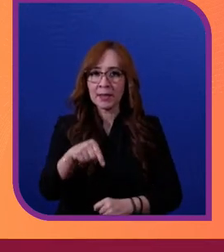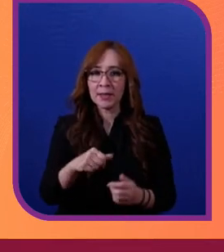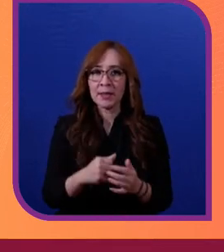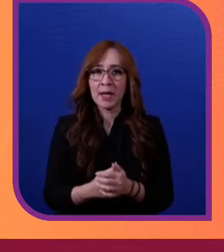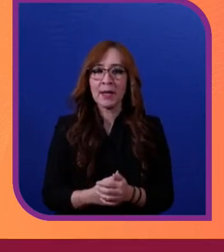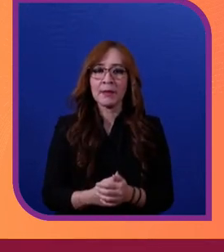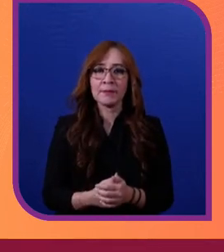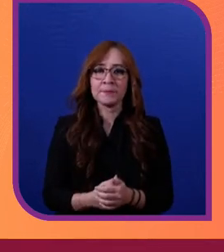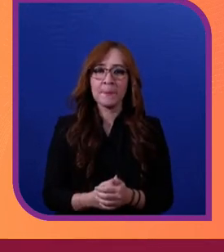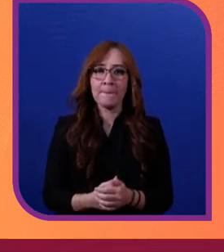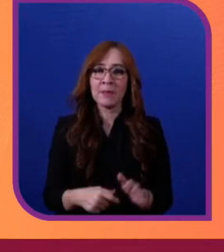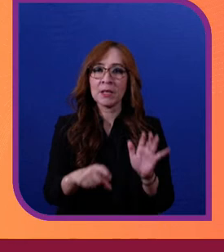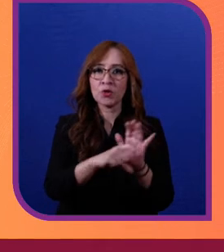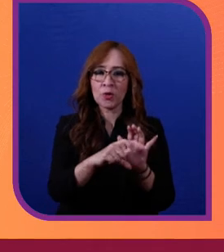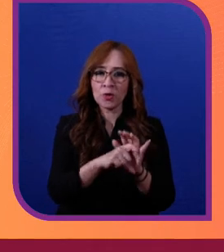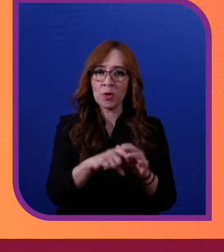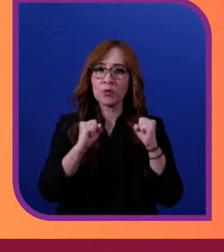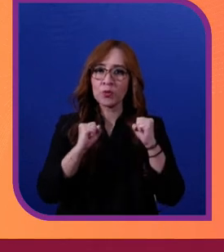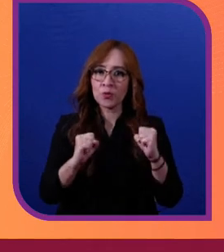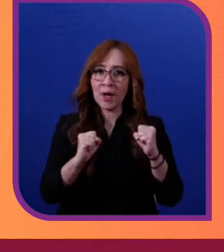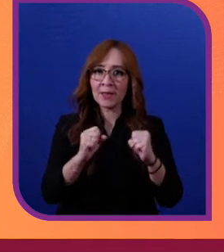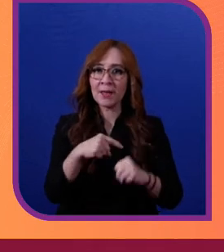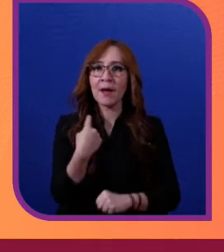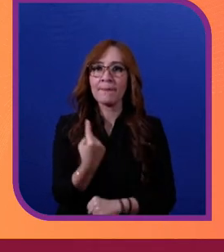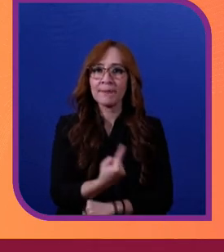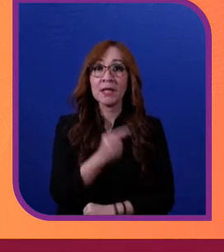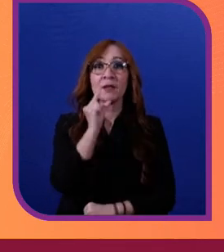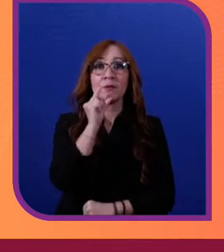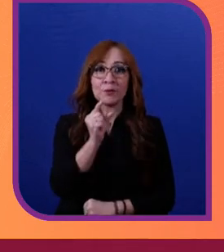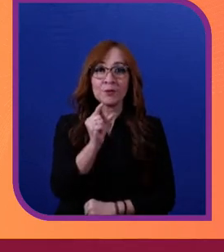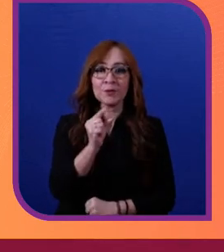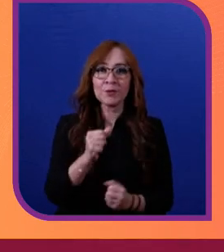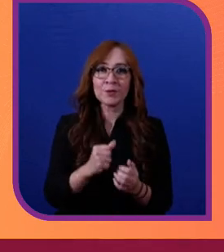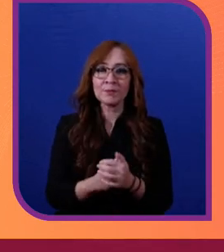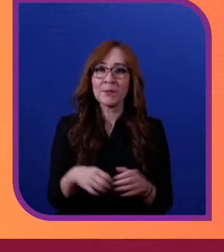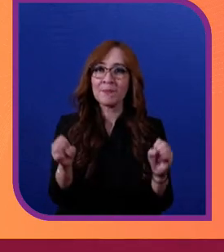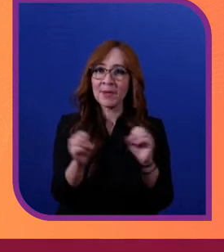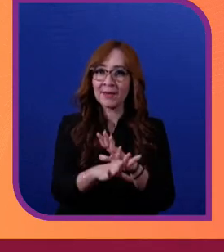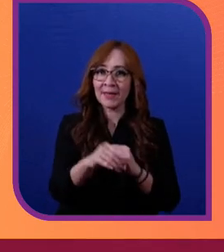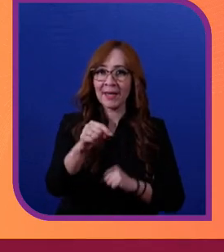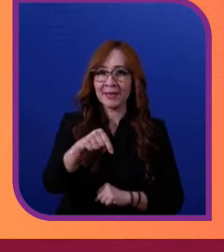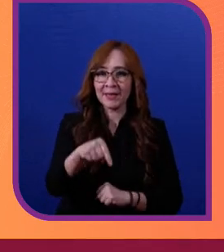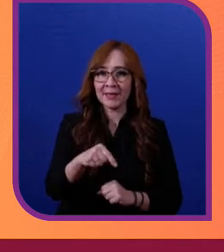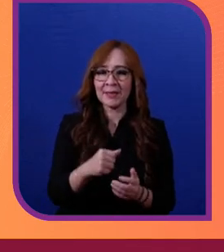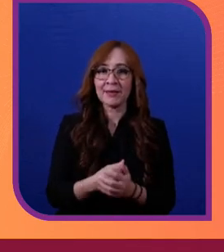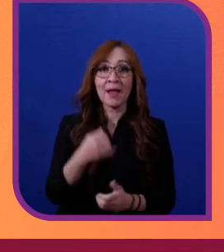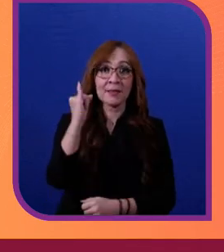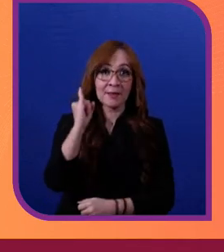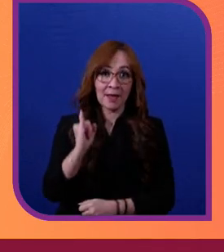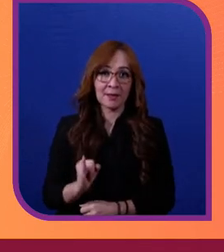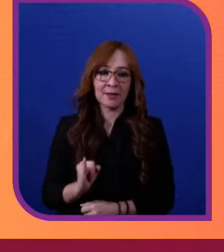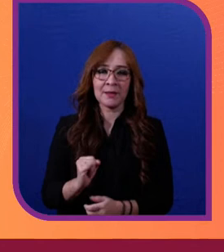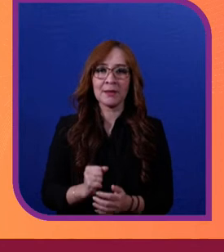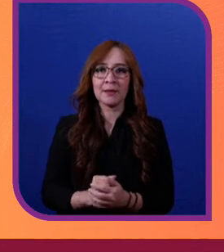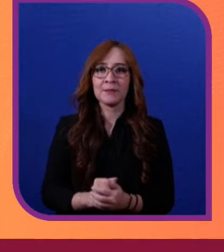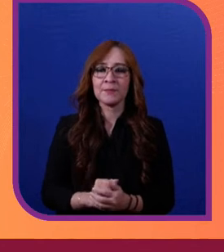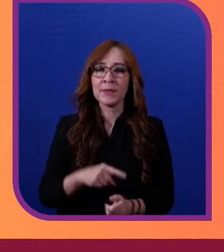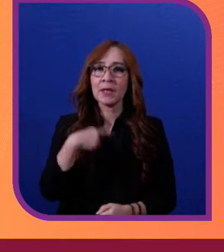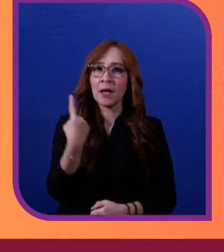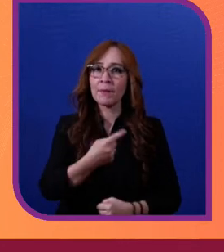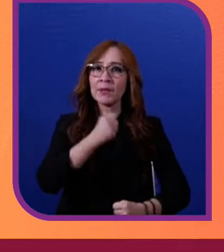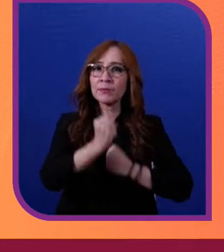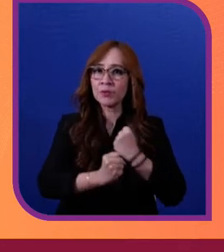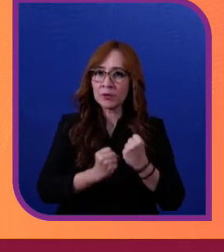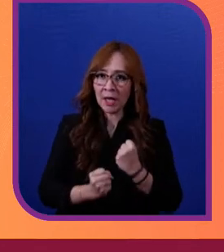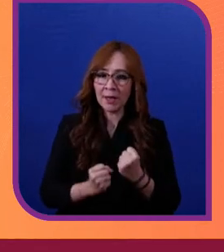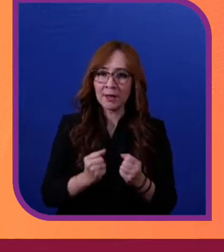in implementing Days the last point but they were were also trying to access very carefully